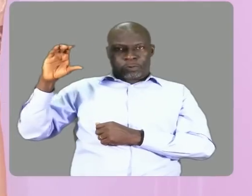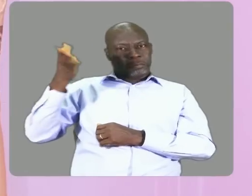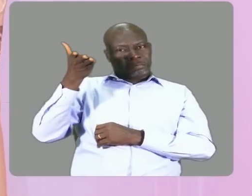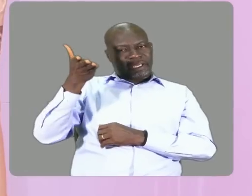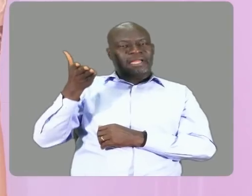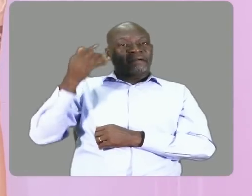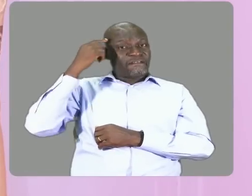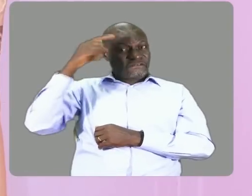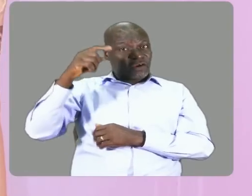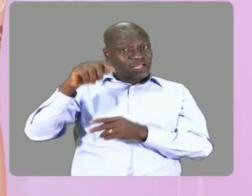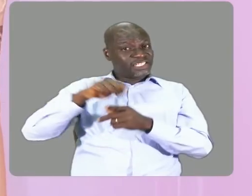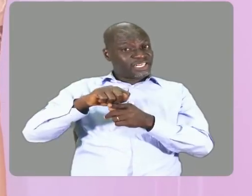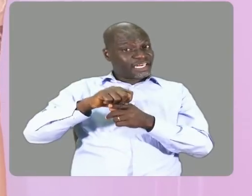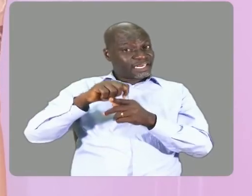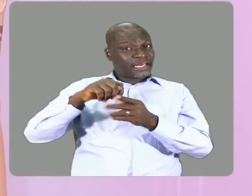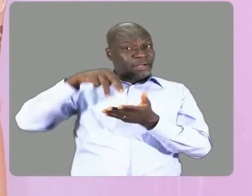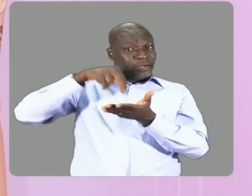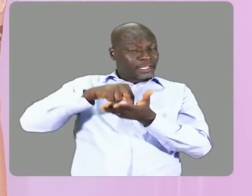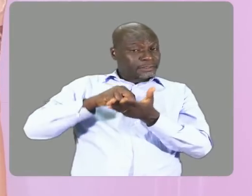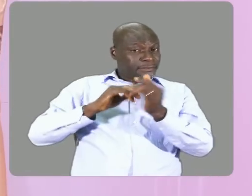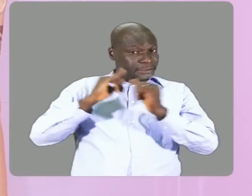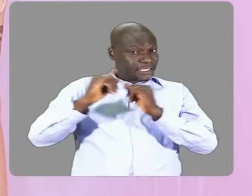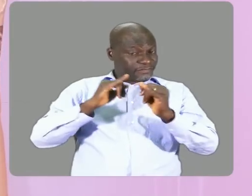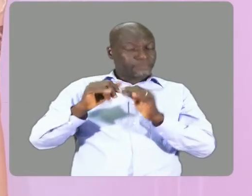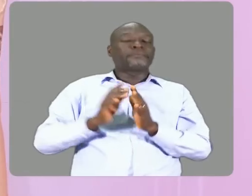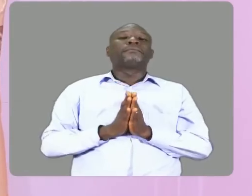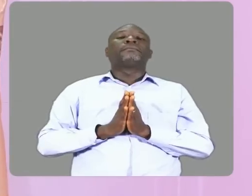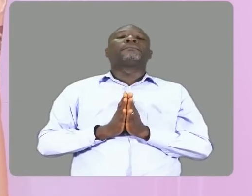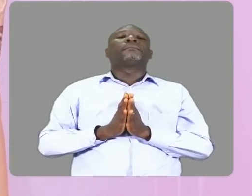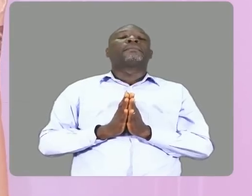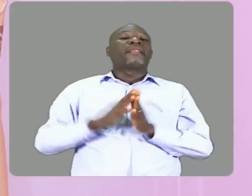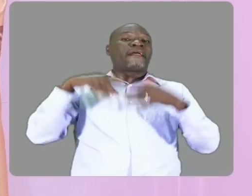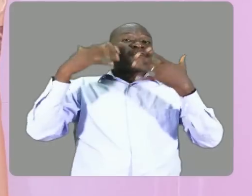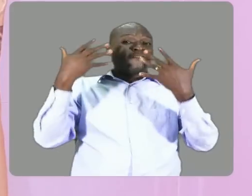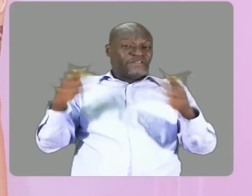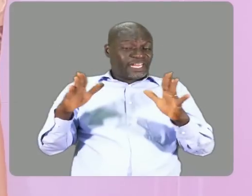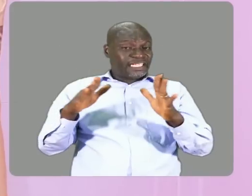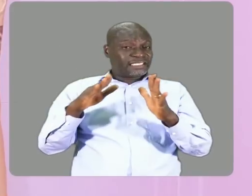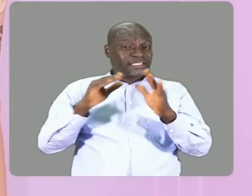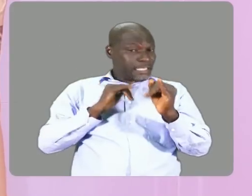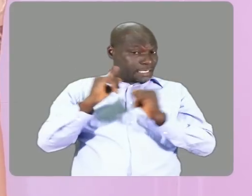ankafo obaya interview oya interview no ewie ya